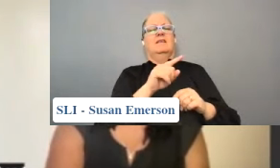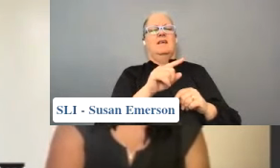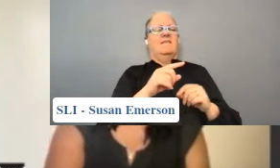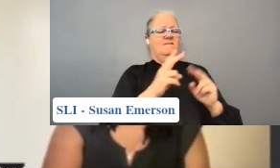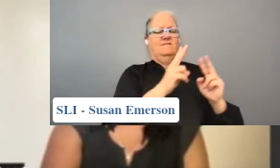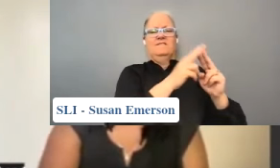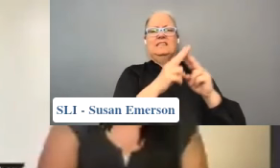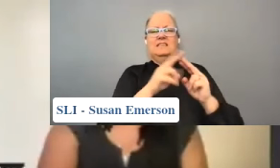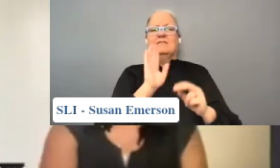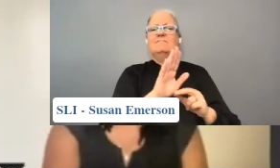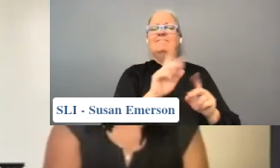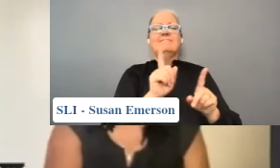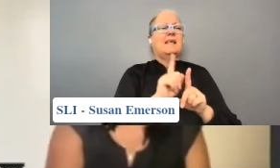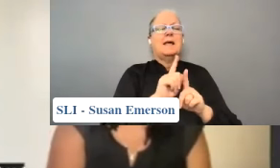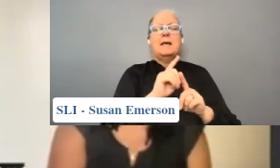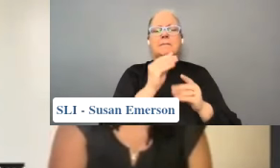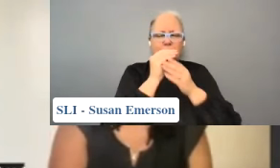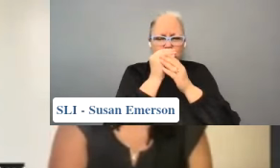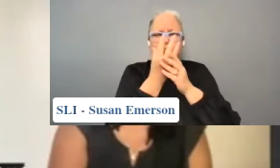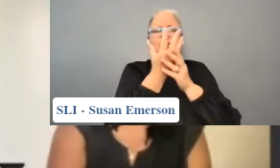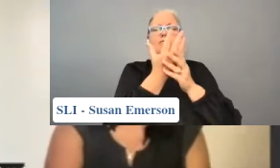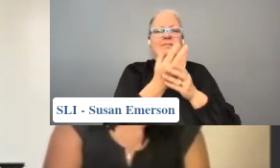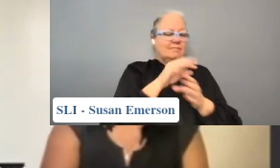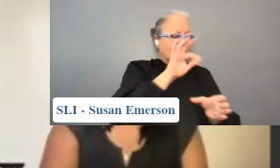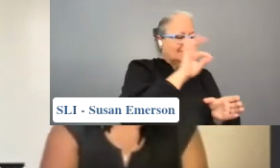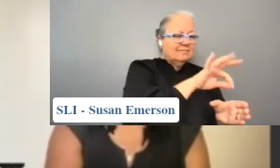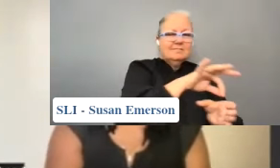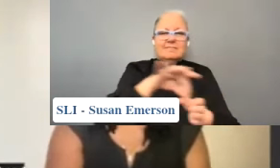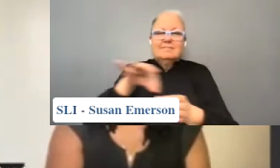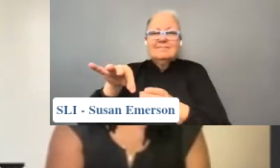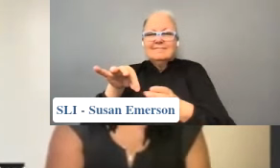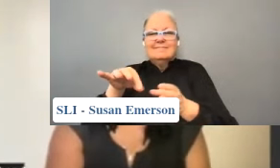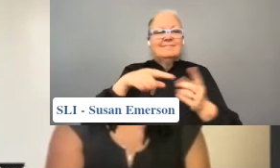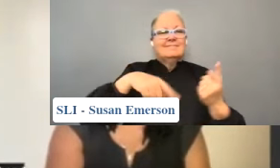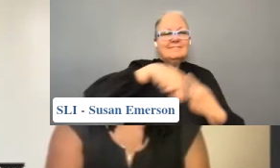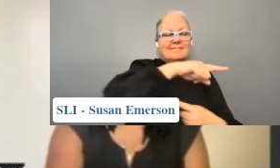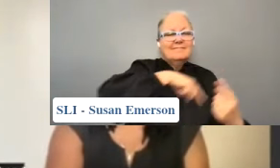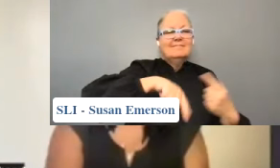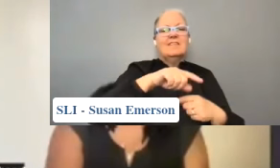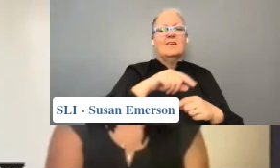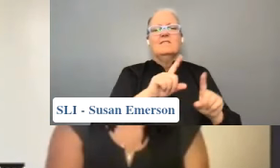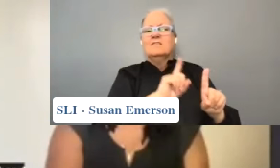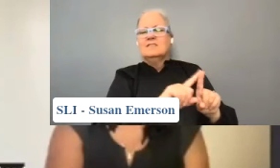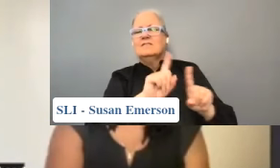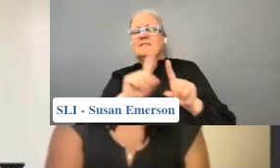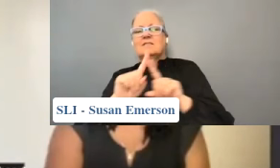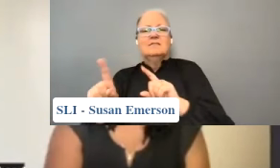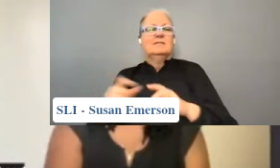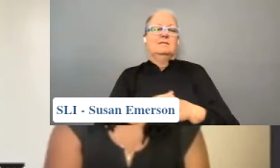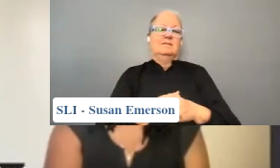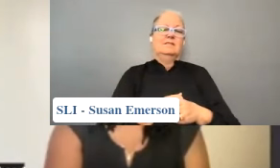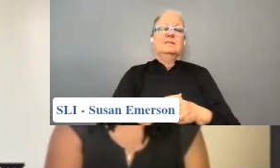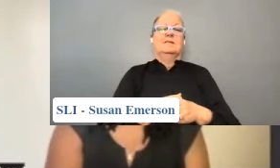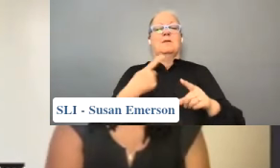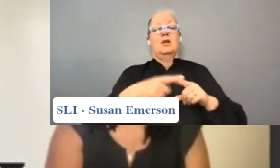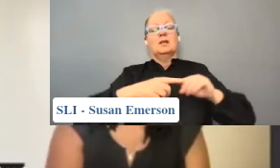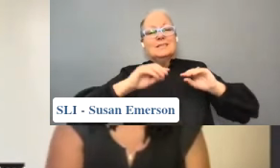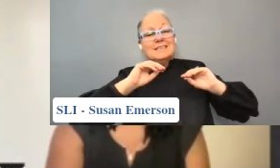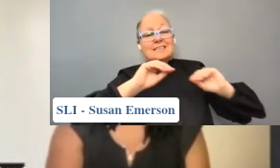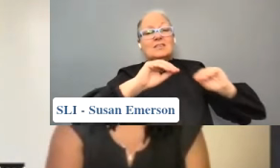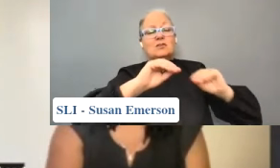intimate partner violence, risk of untreated illness, and the other cases of risk of harm, and advocate for